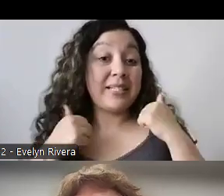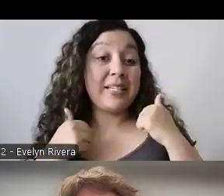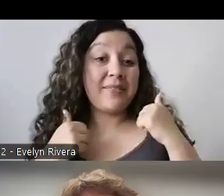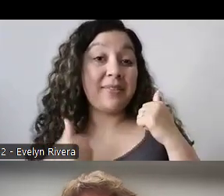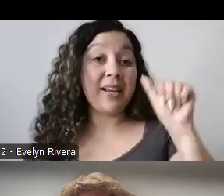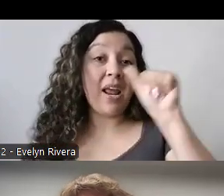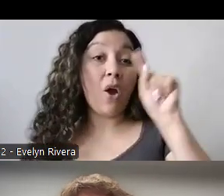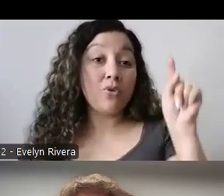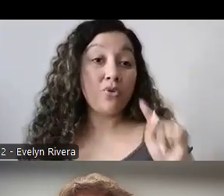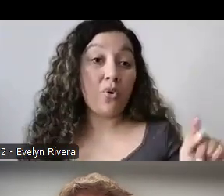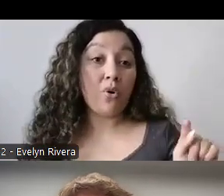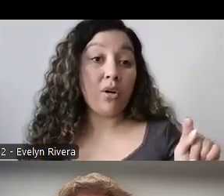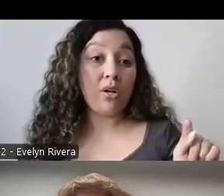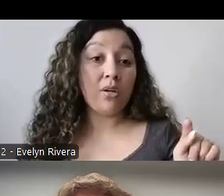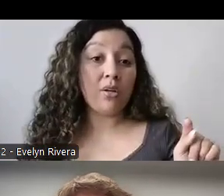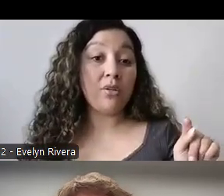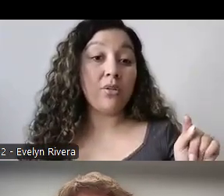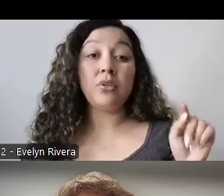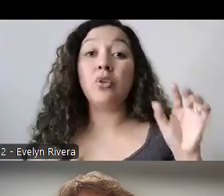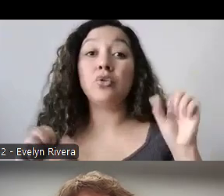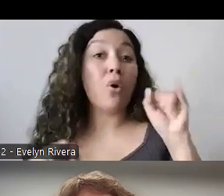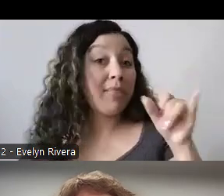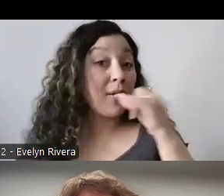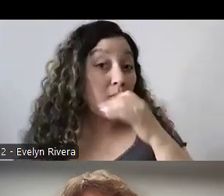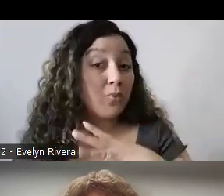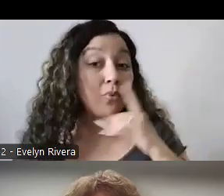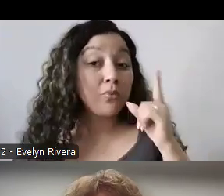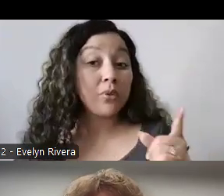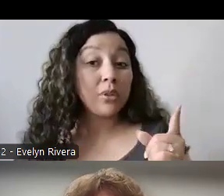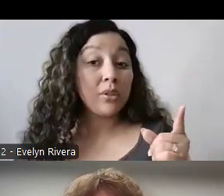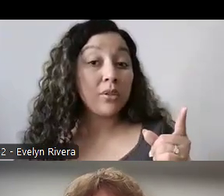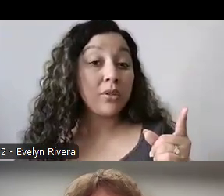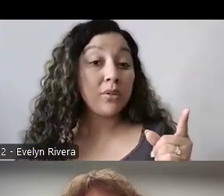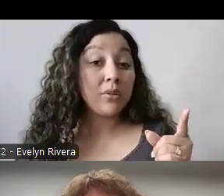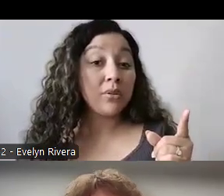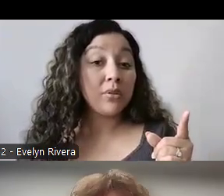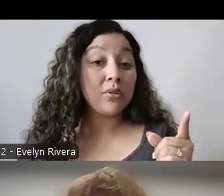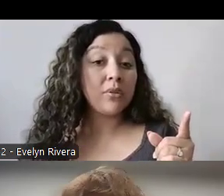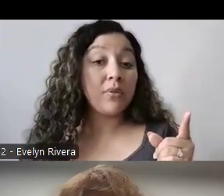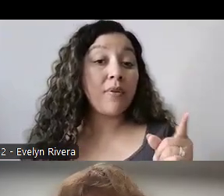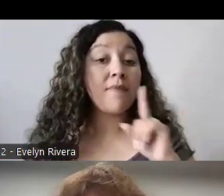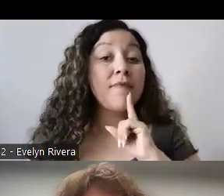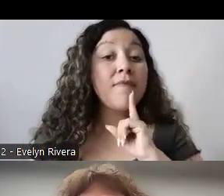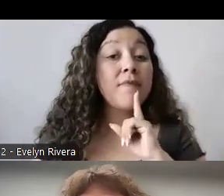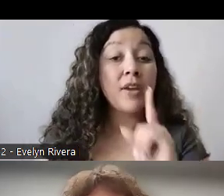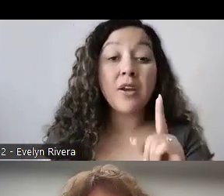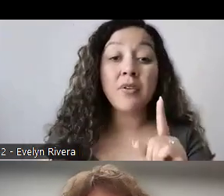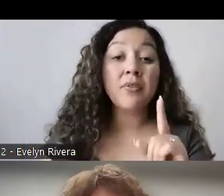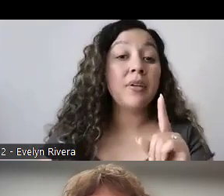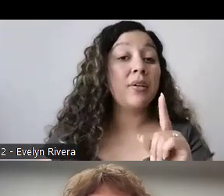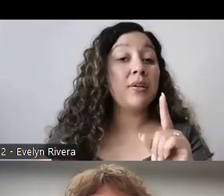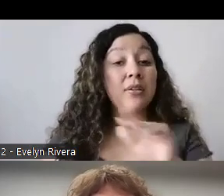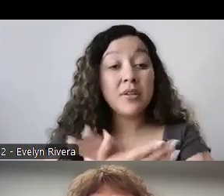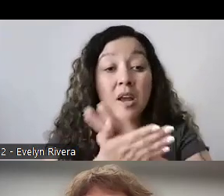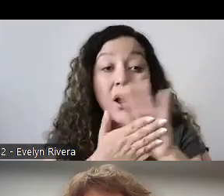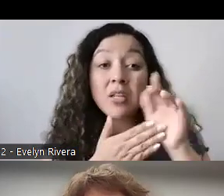Arizona. So this woman was very gregarious. She lived nearby neighbors. Everybody knew